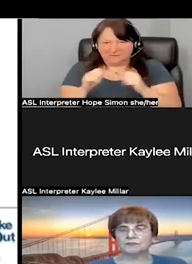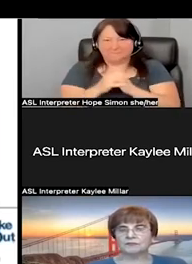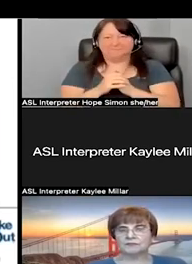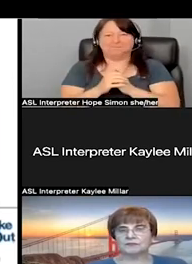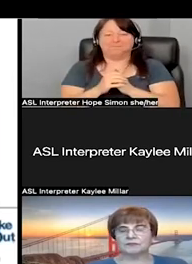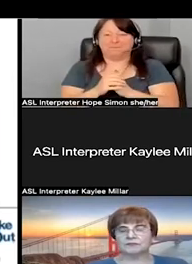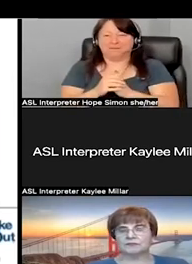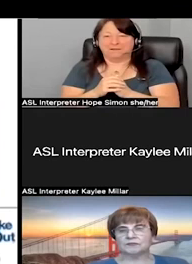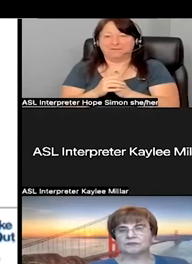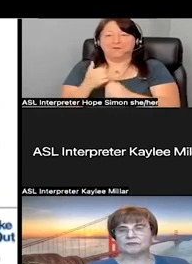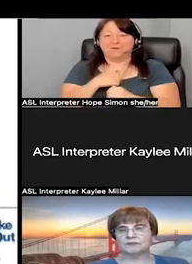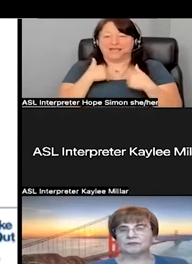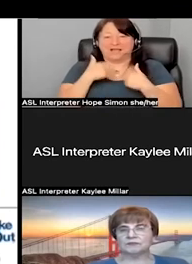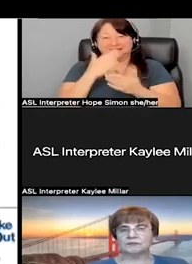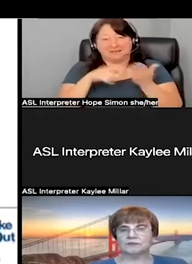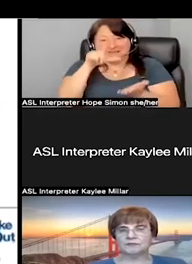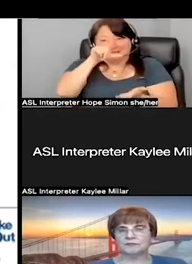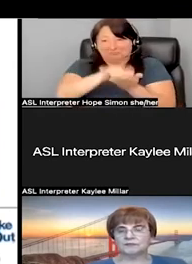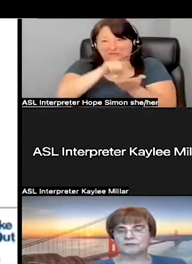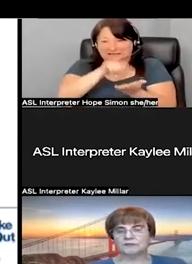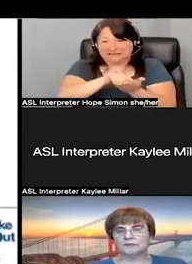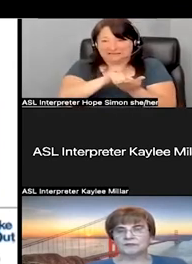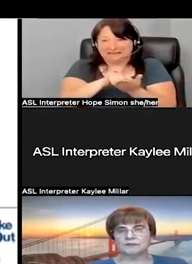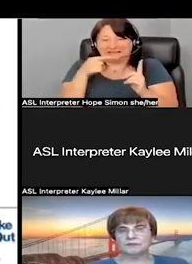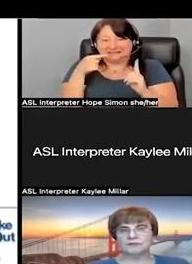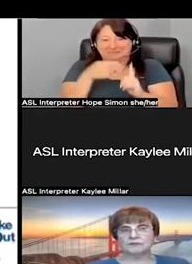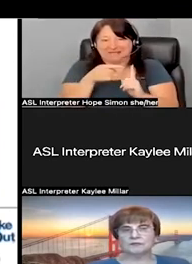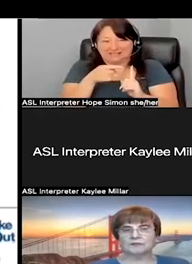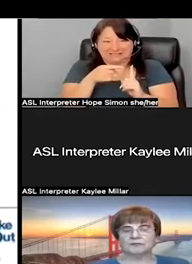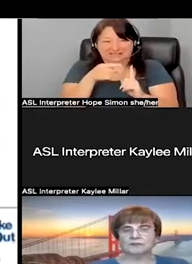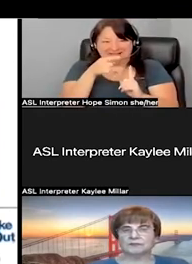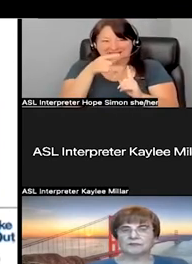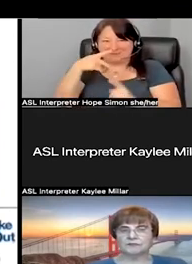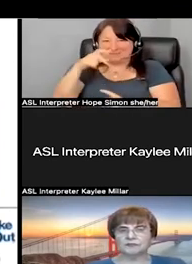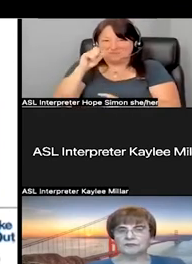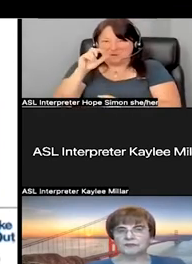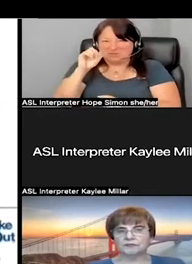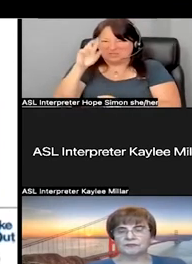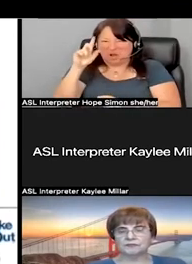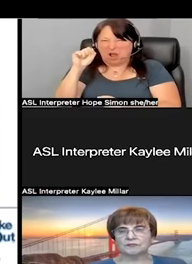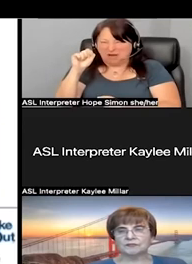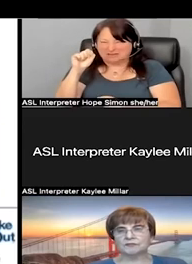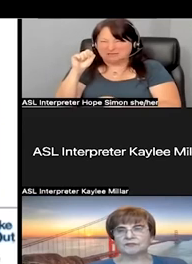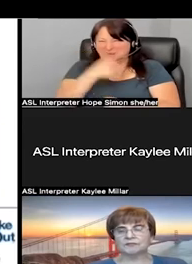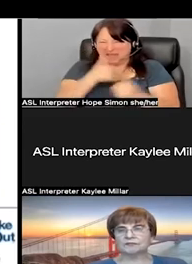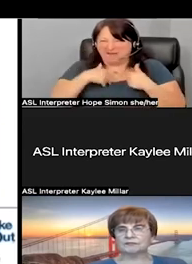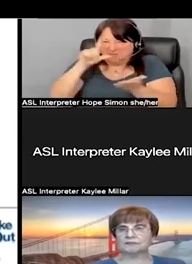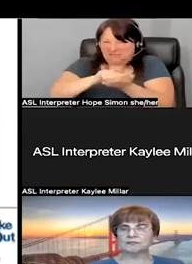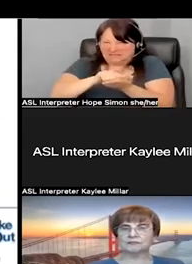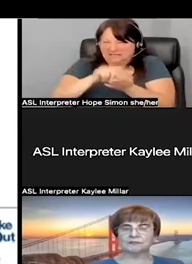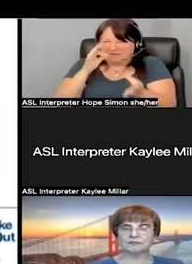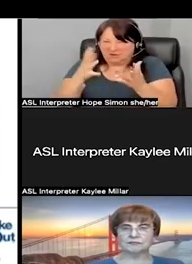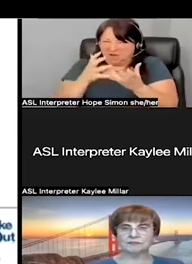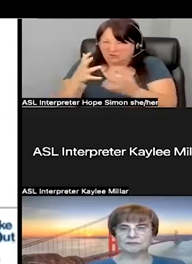We do have some of these printed, especially these kind of like postcards. So if you would like to get some of those,